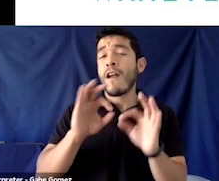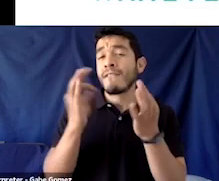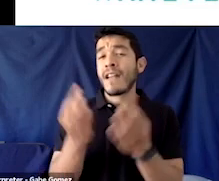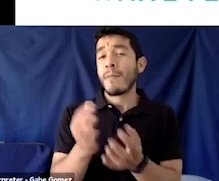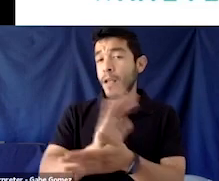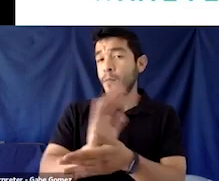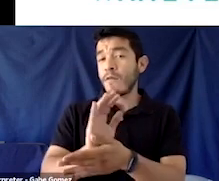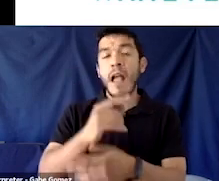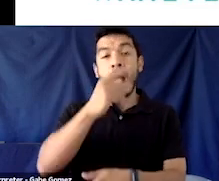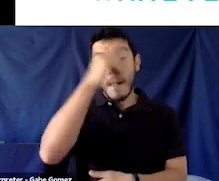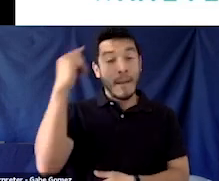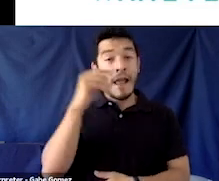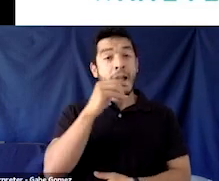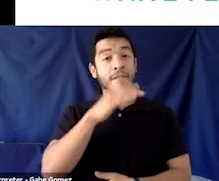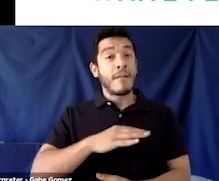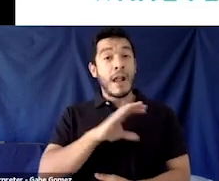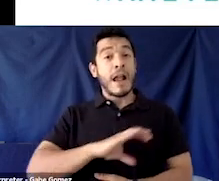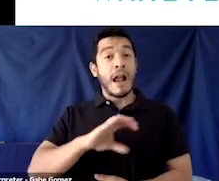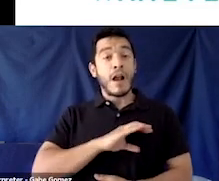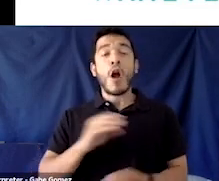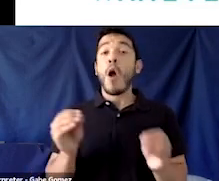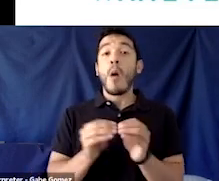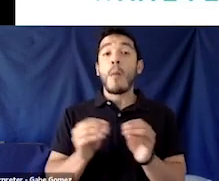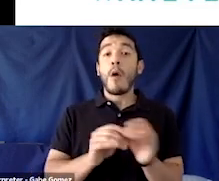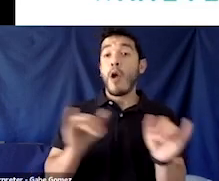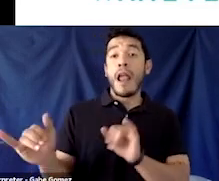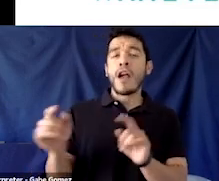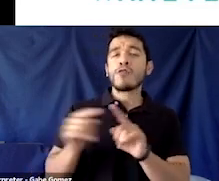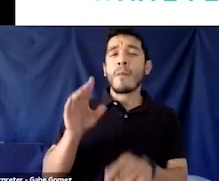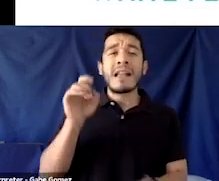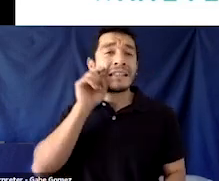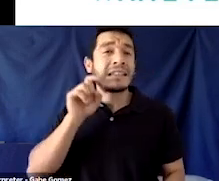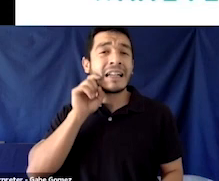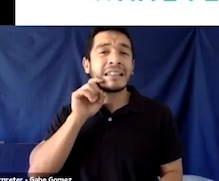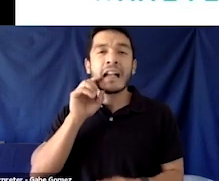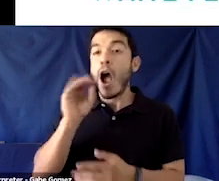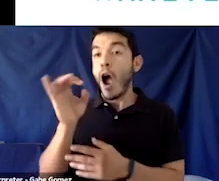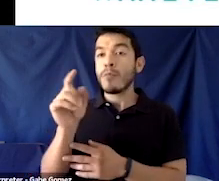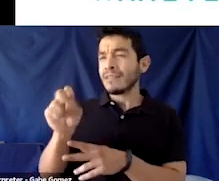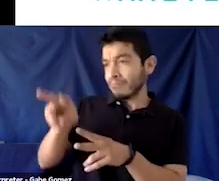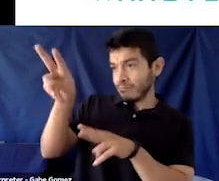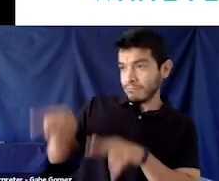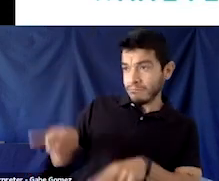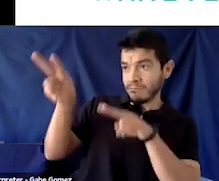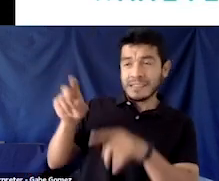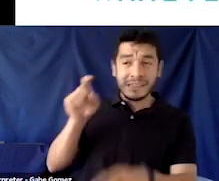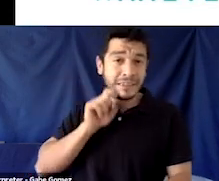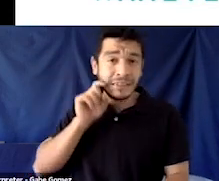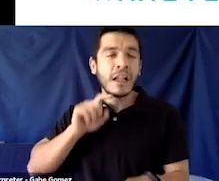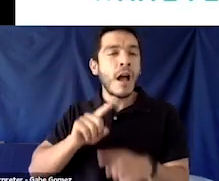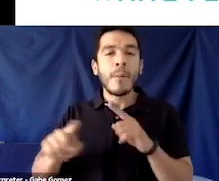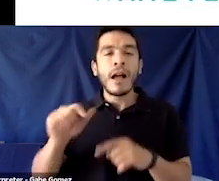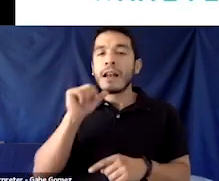are more likely than other female characters to be sex objects, but they are less likely to be sexual